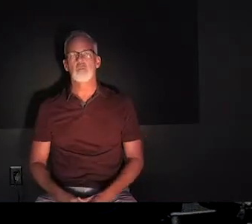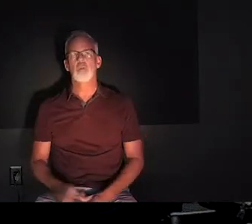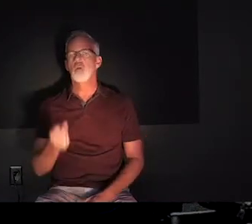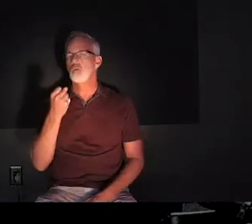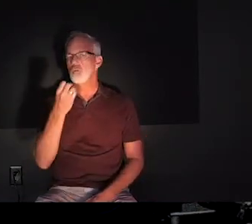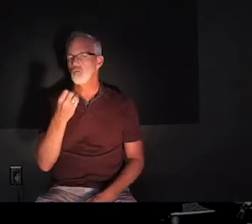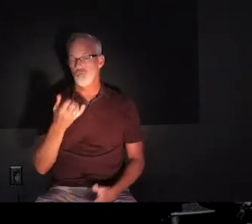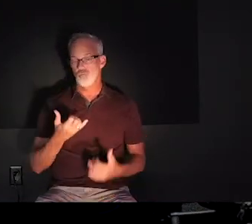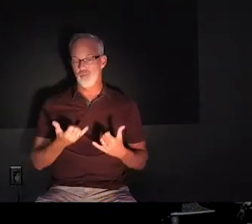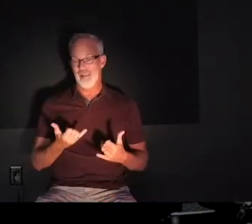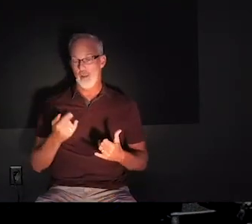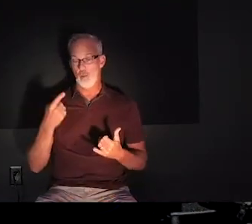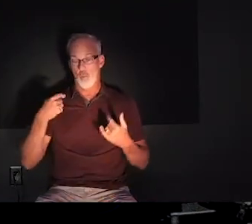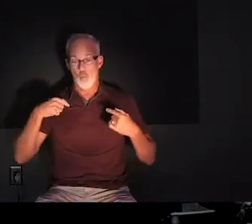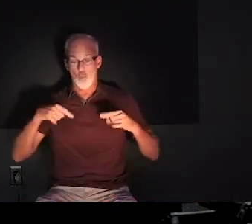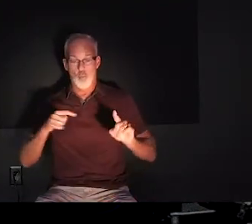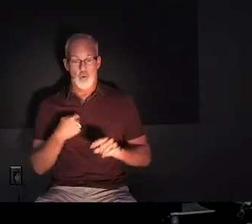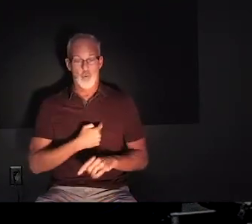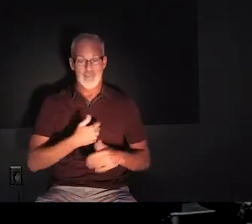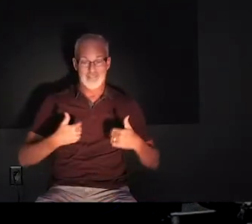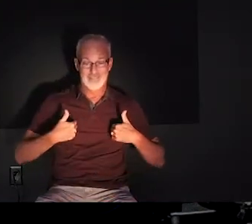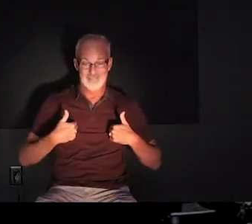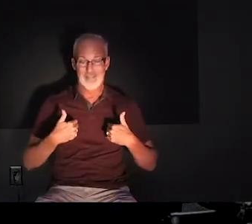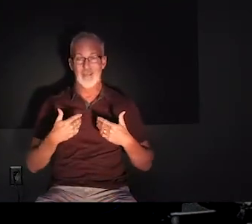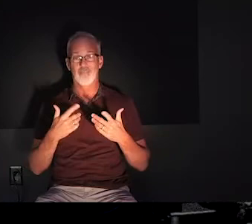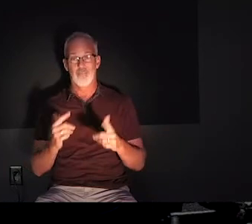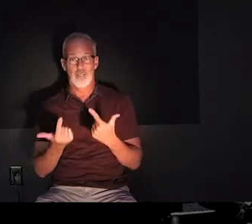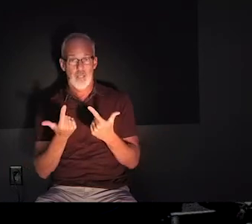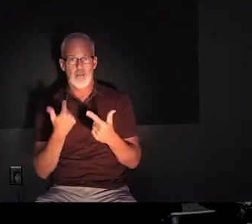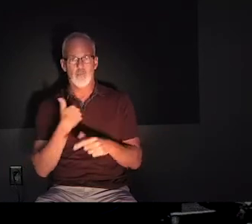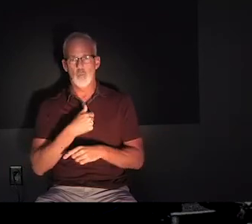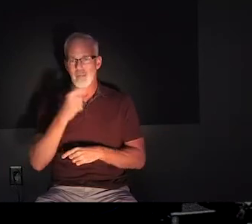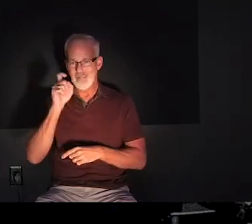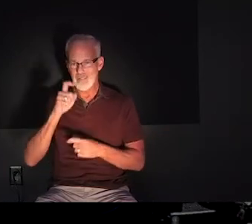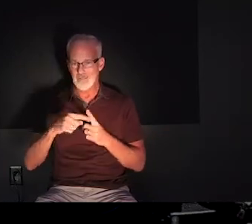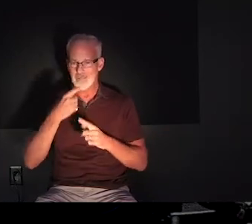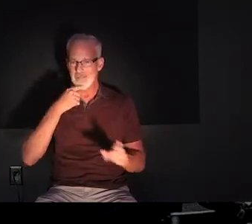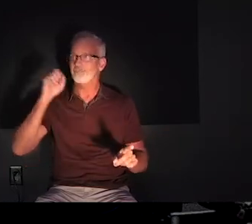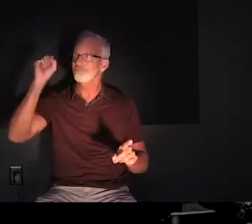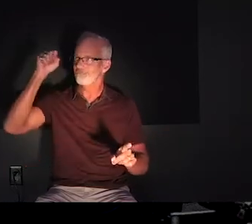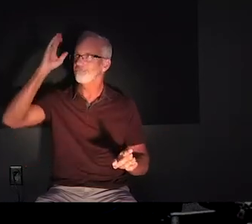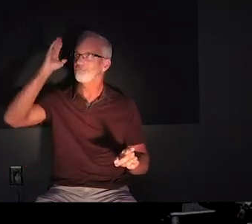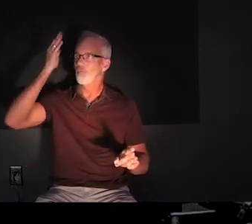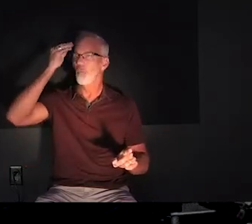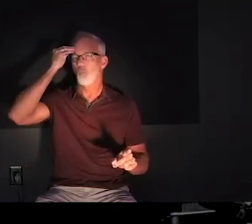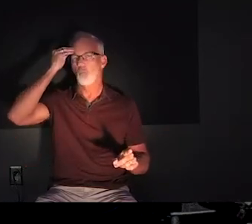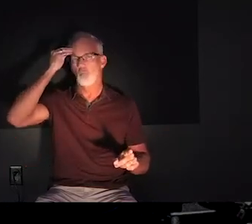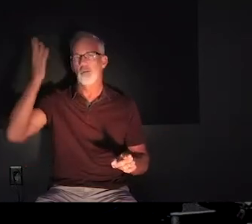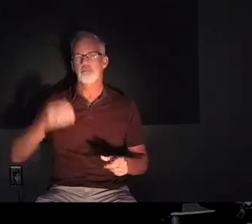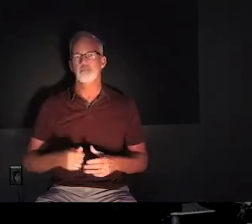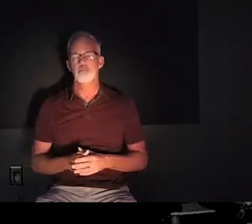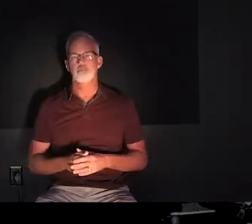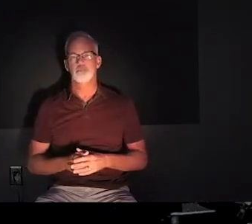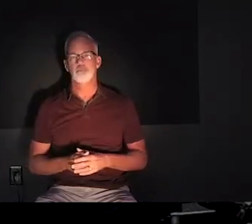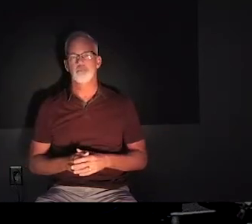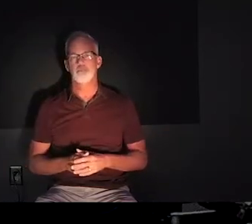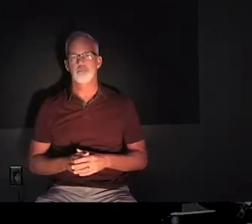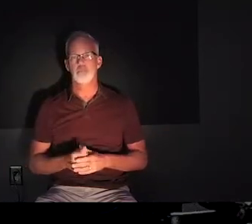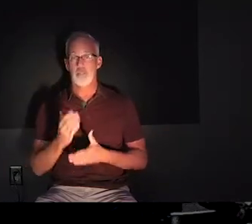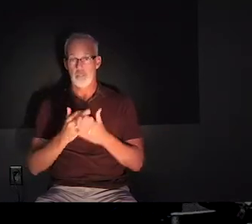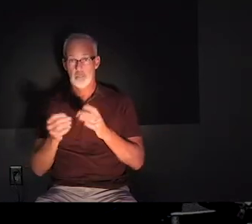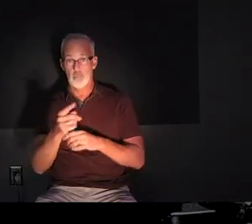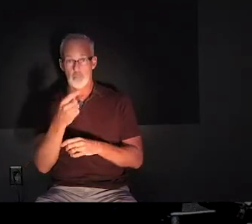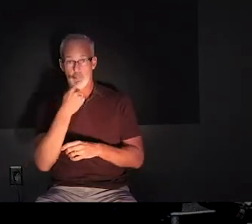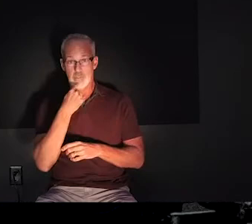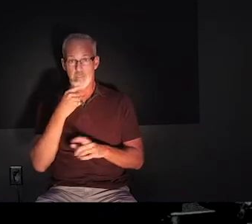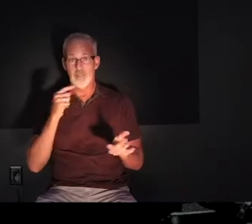need to do? We need to put our yes on the table. And some of you need to put the yes on the